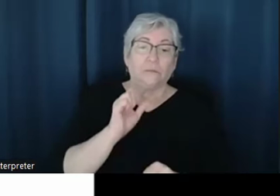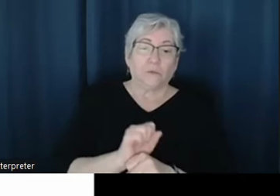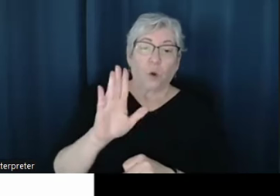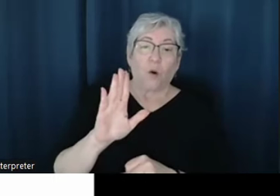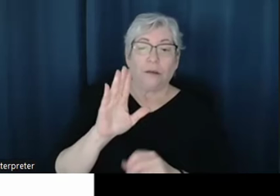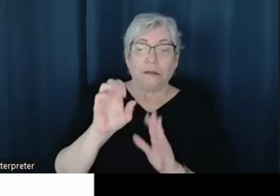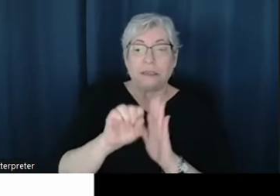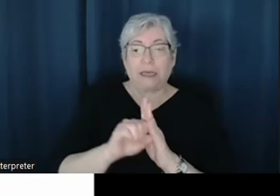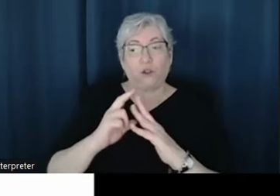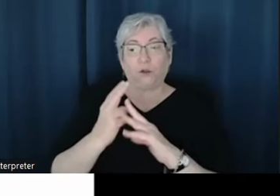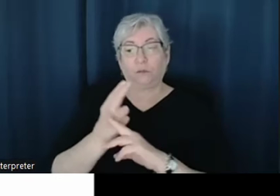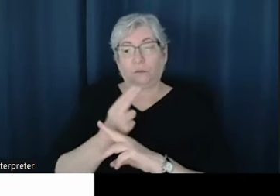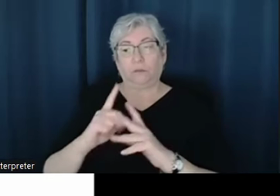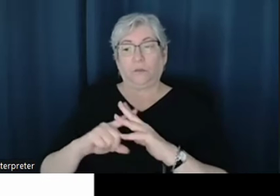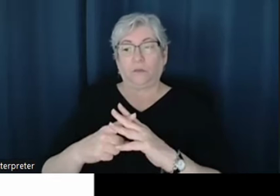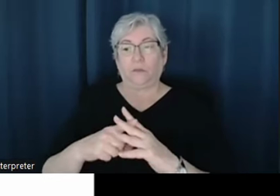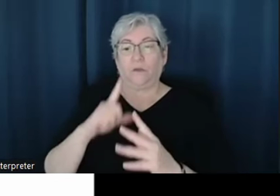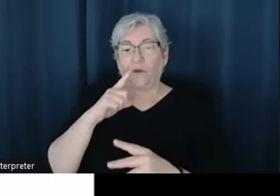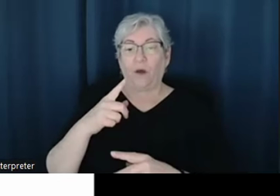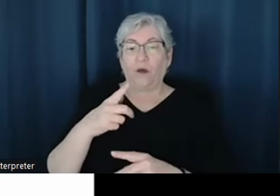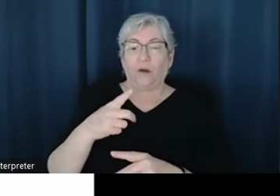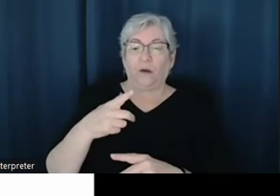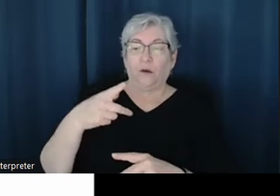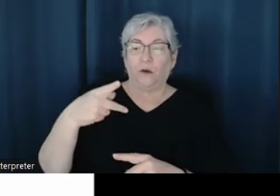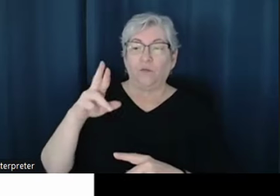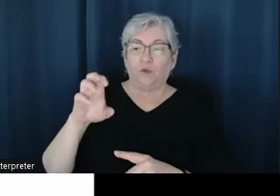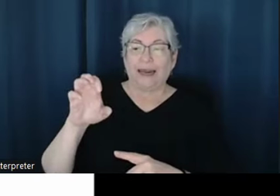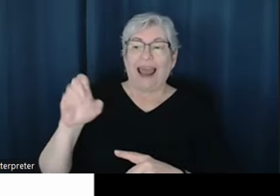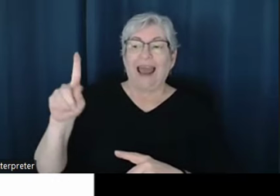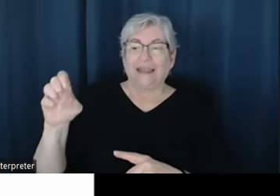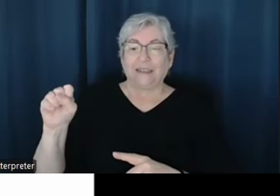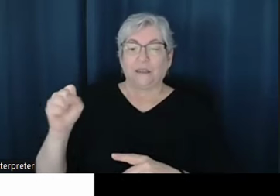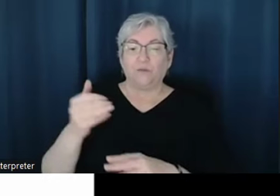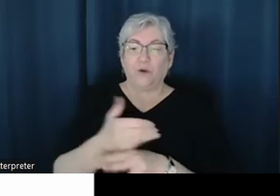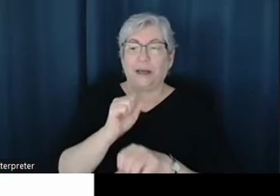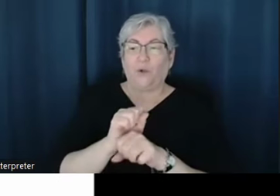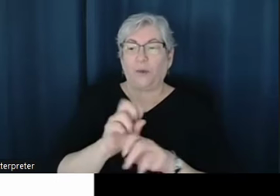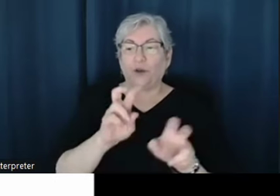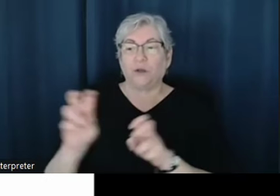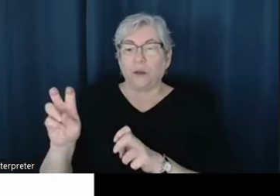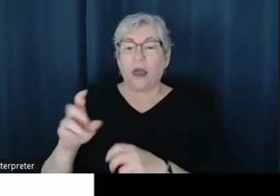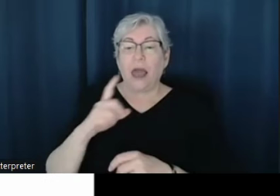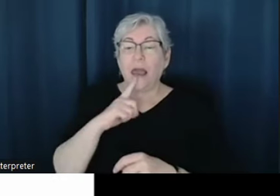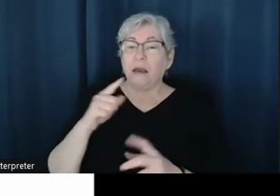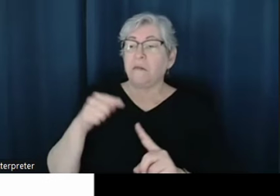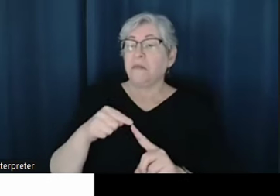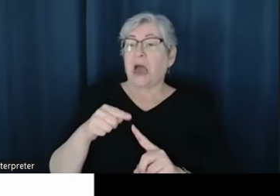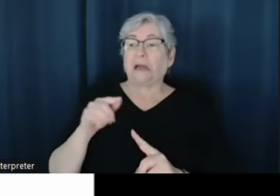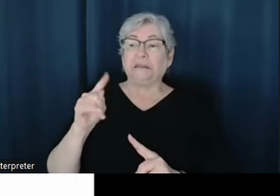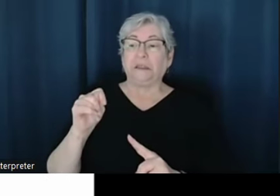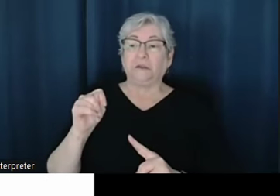implementing the pre-employment services. The other thing is, if they have, well, this is our thing, and this is it. If you don't like it, too